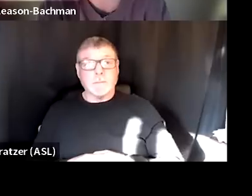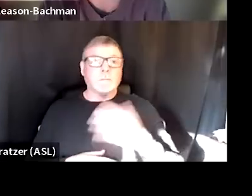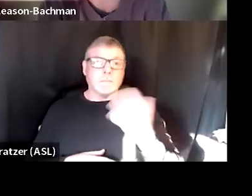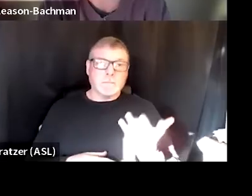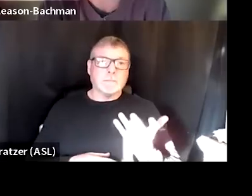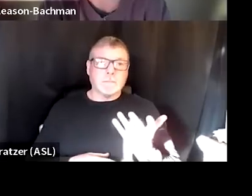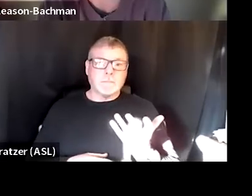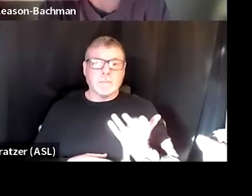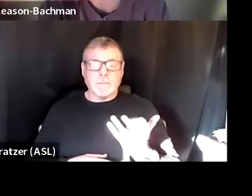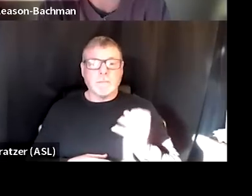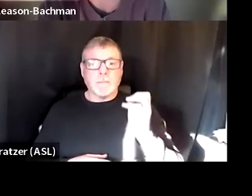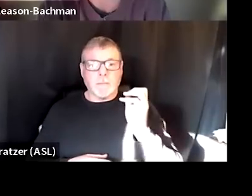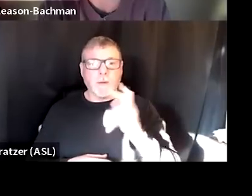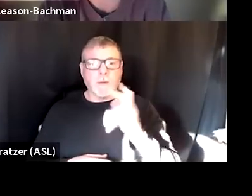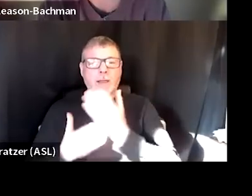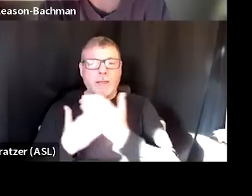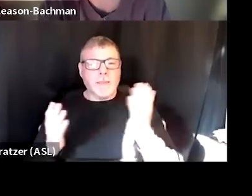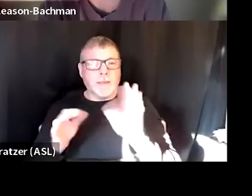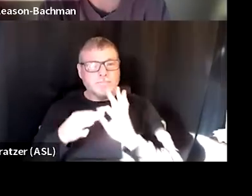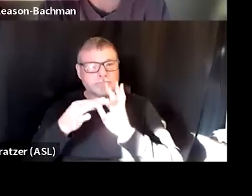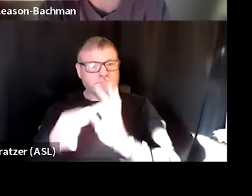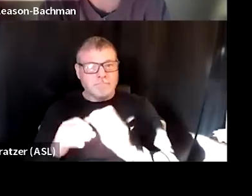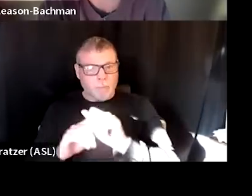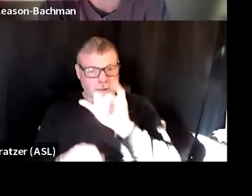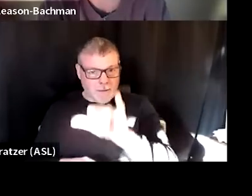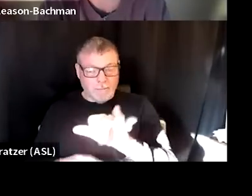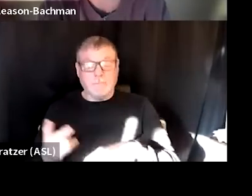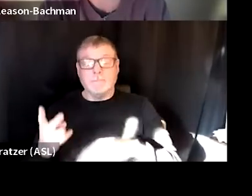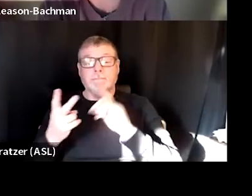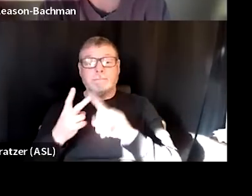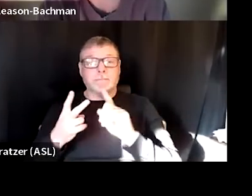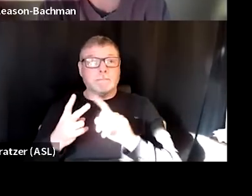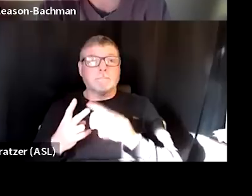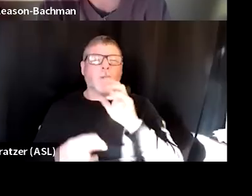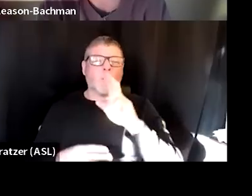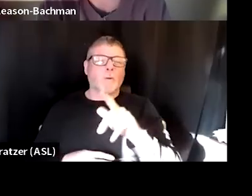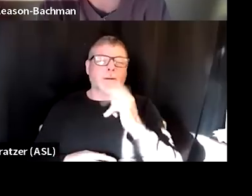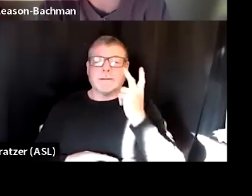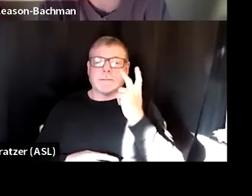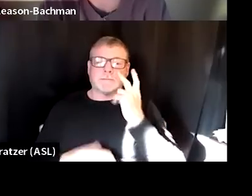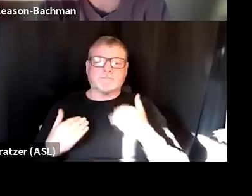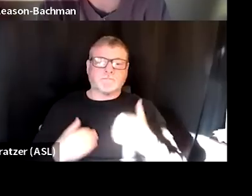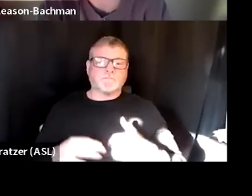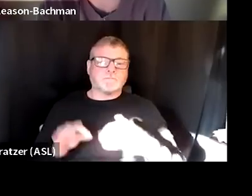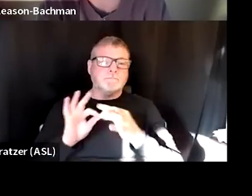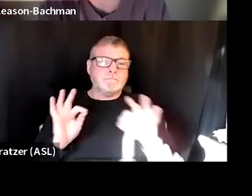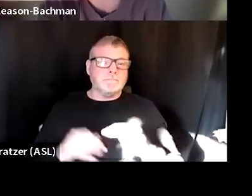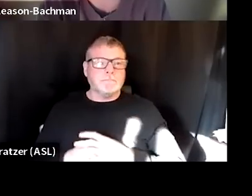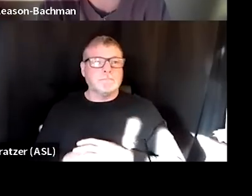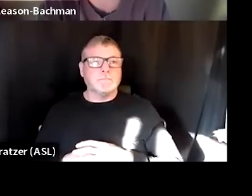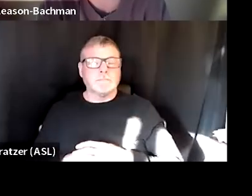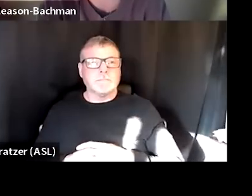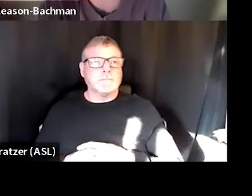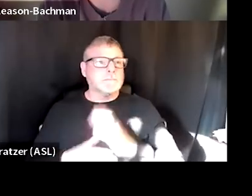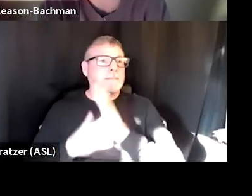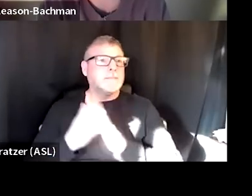there's, some things that go along with that, or you can tell by body language, I mean, there's some